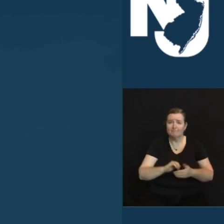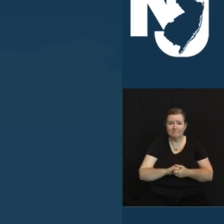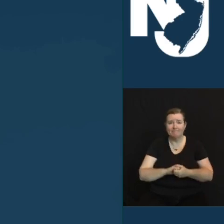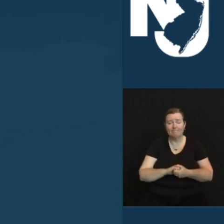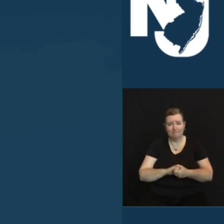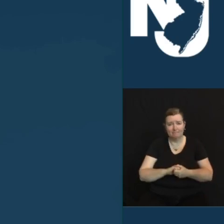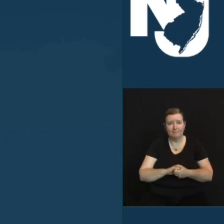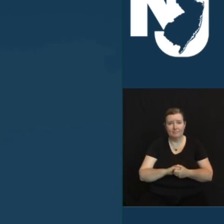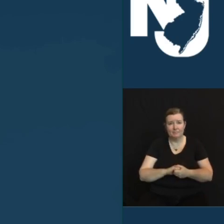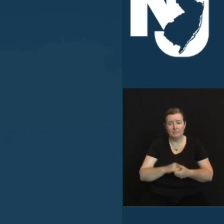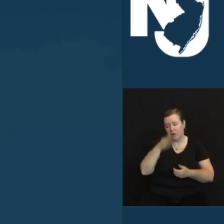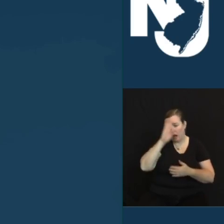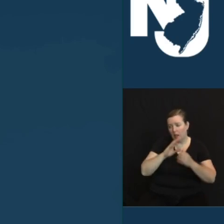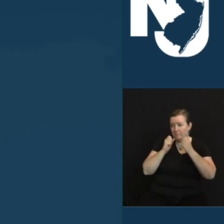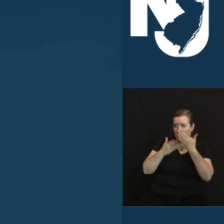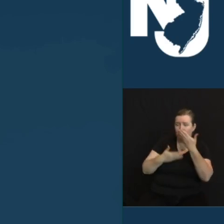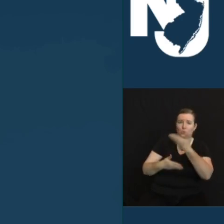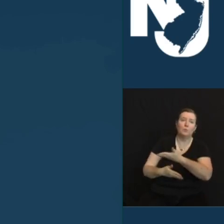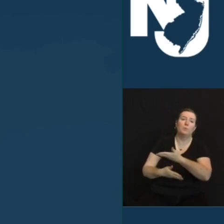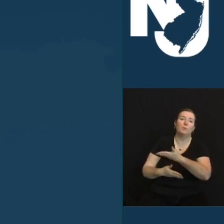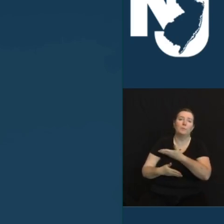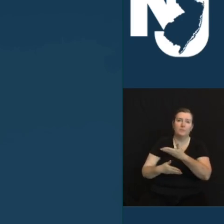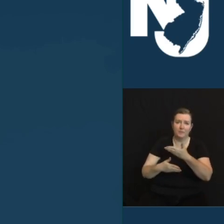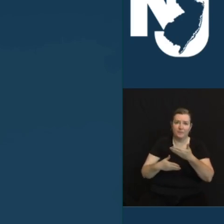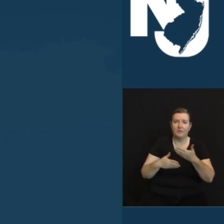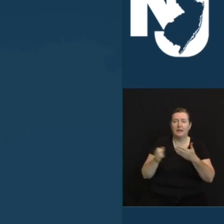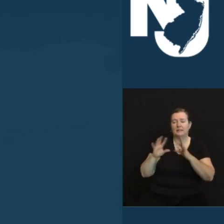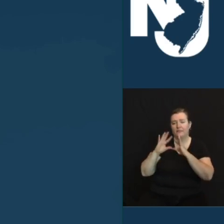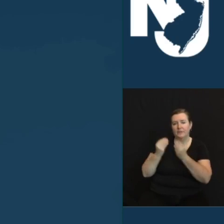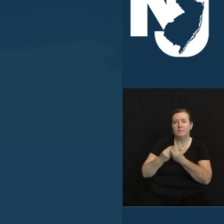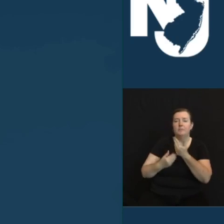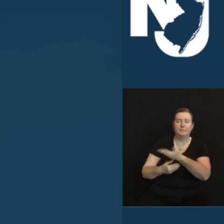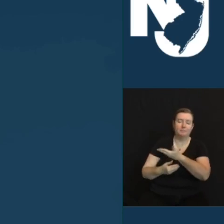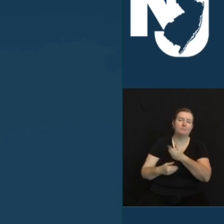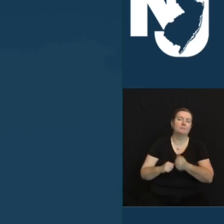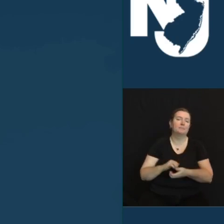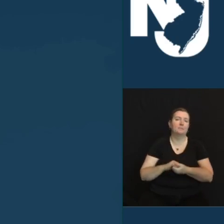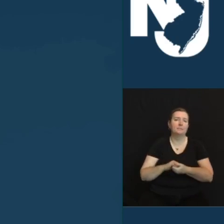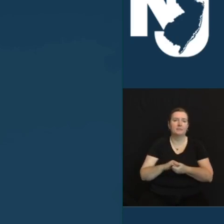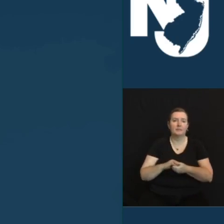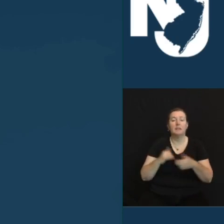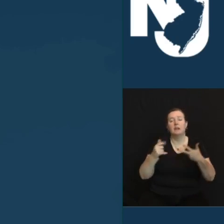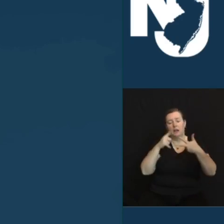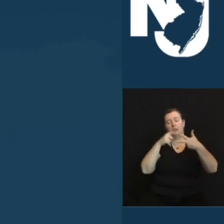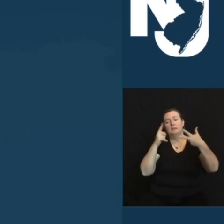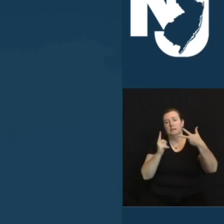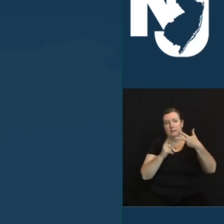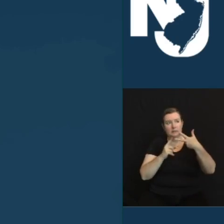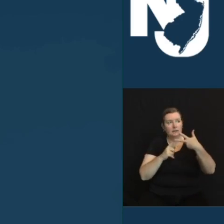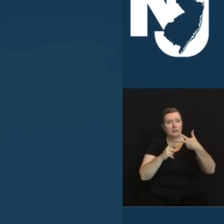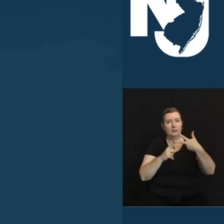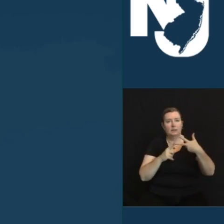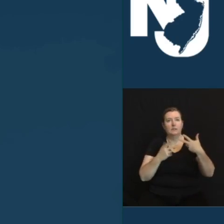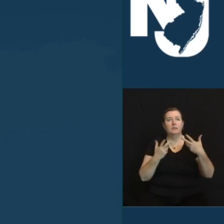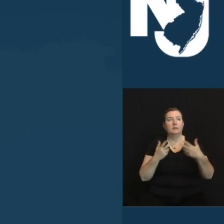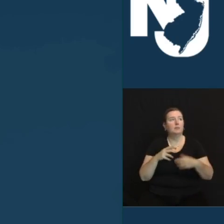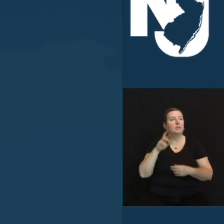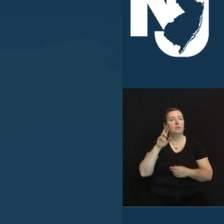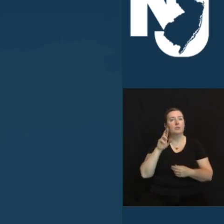bless Vinny and watch over him and all he left behind. And finally today, and this is a tough one, we remember